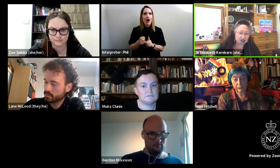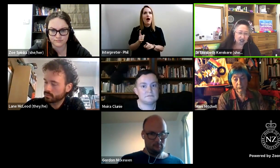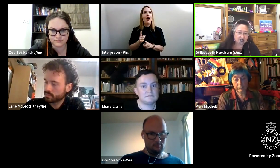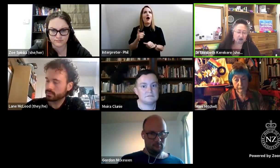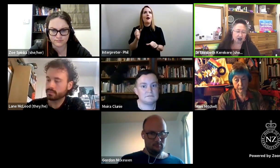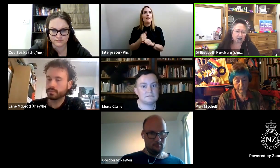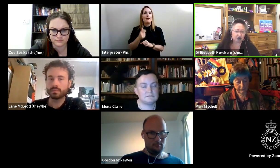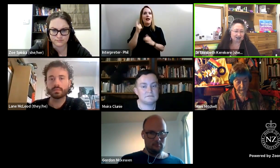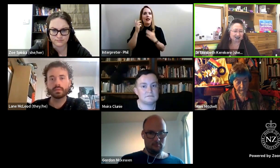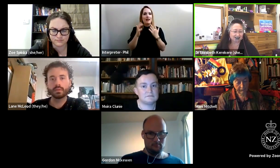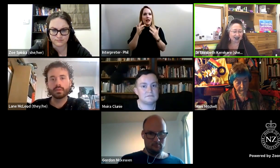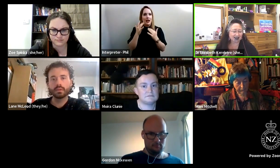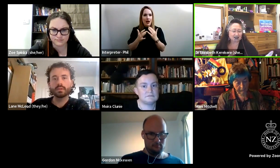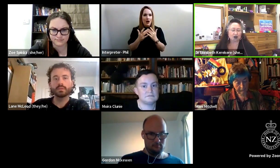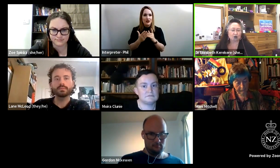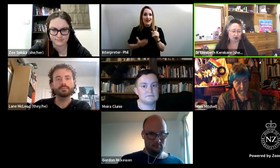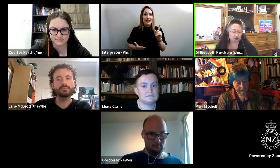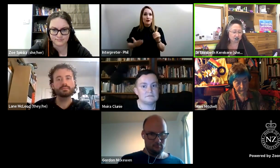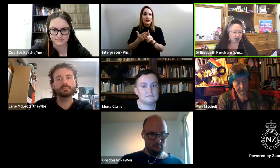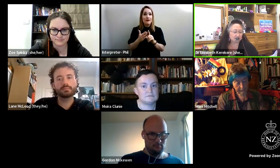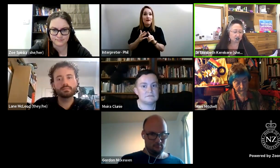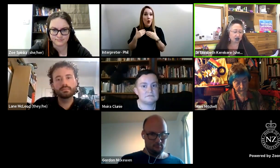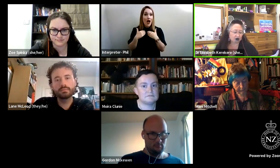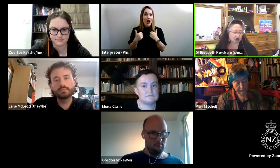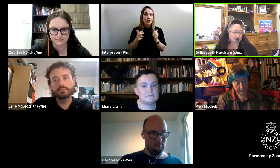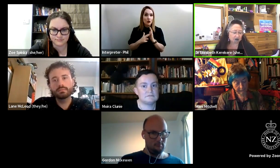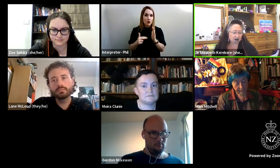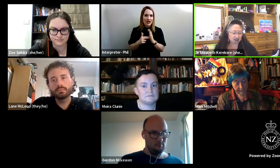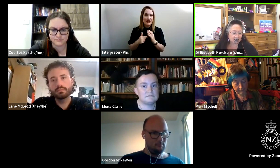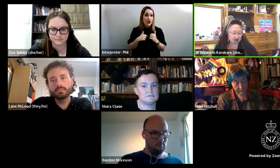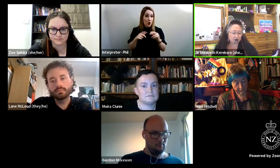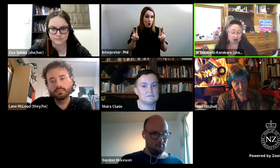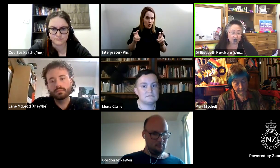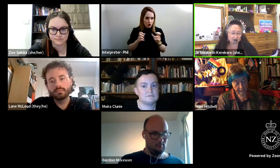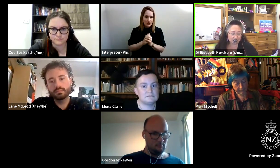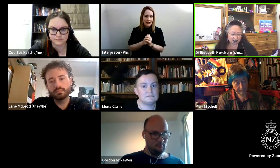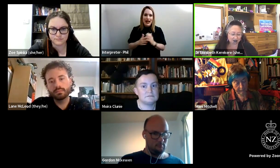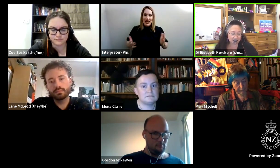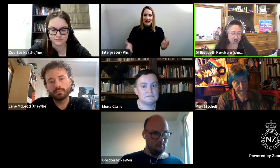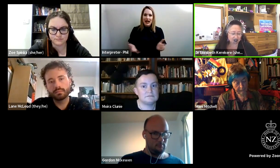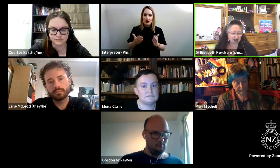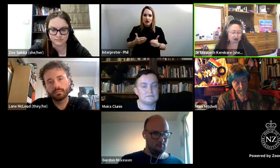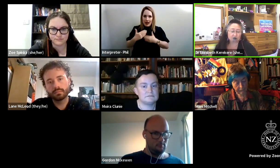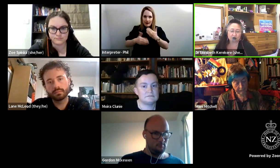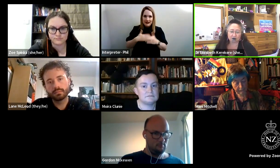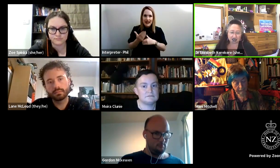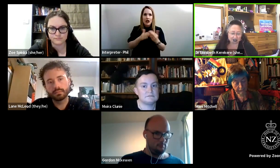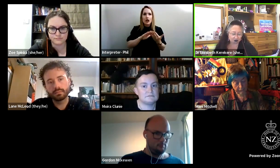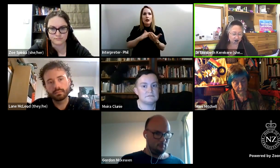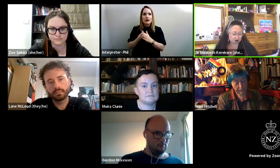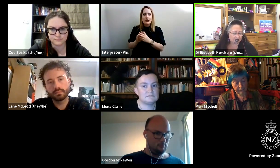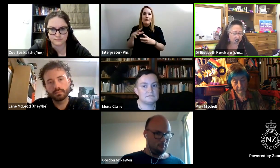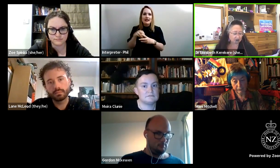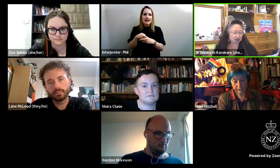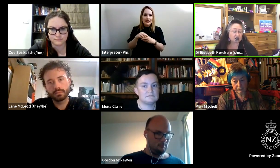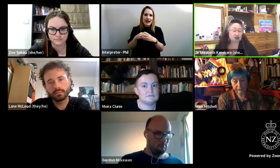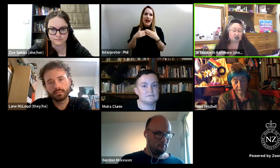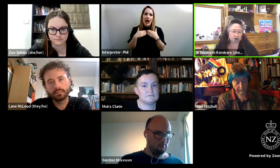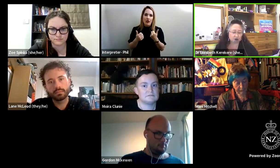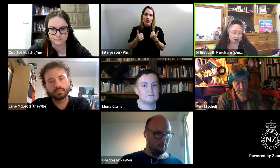the objective of Health New Zealand, and I quote, is to encourage and maintain community participation in health improvement and service